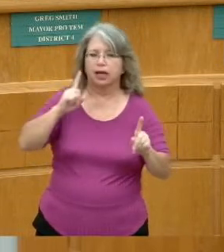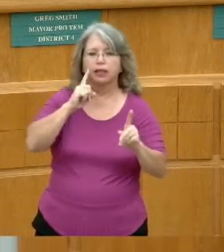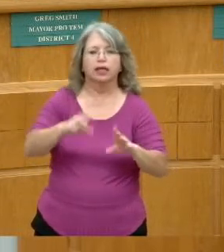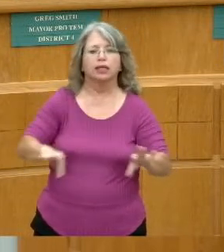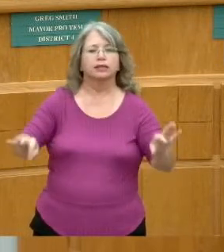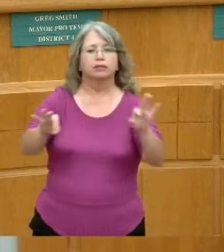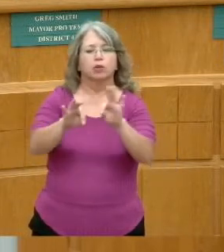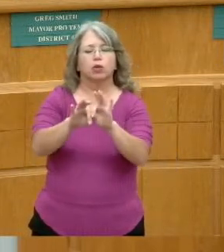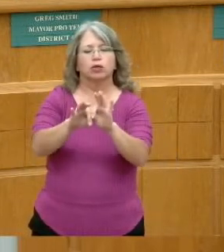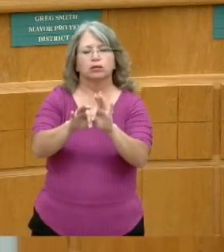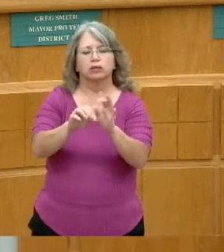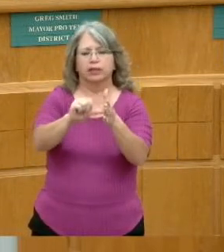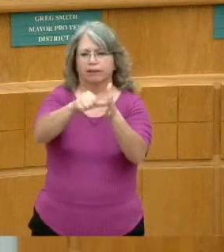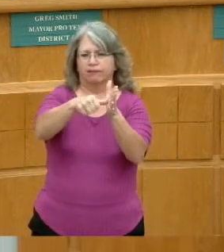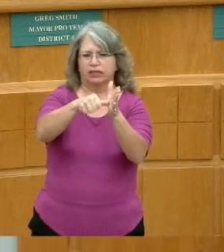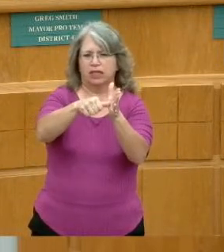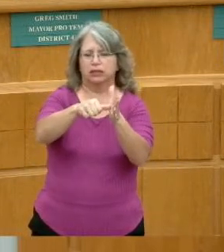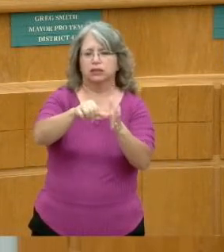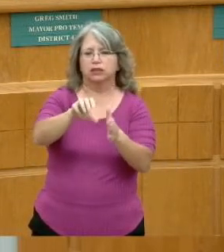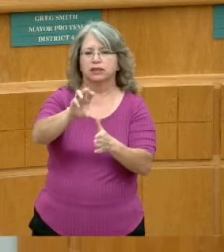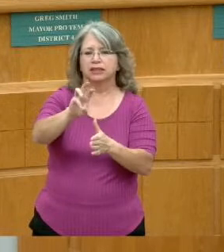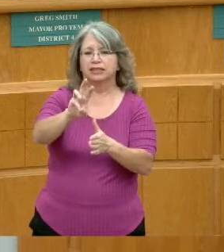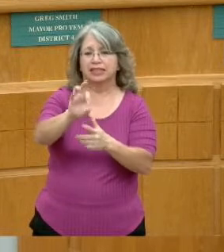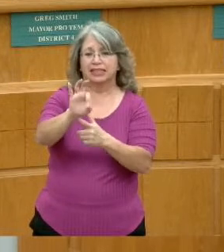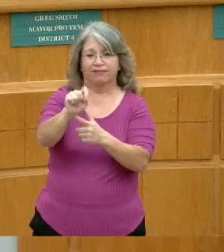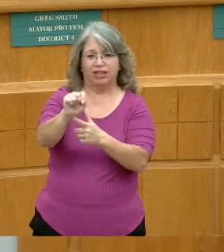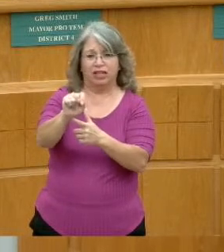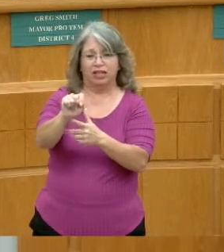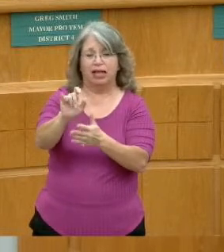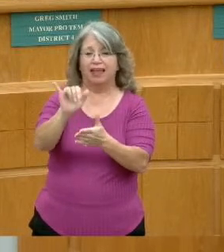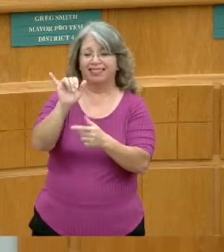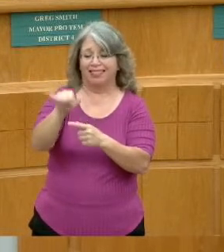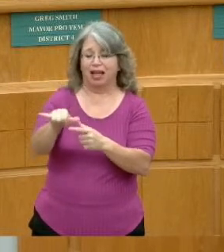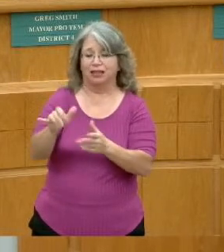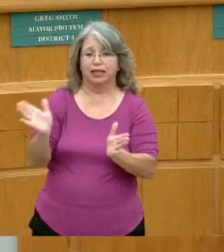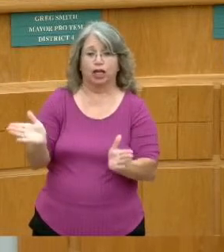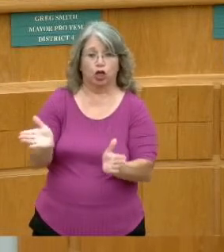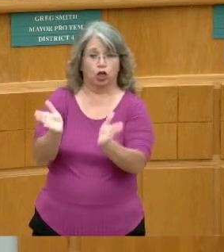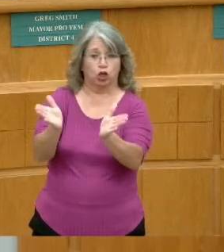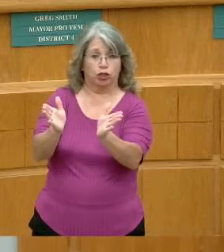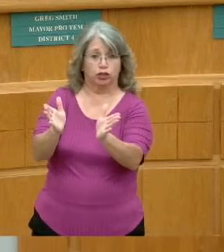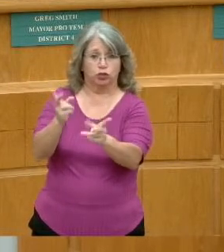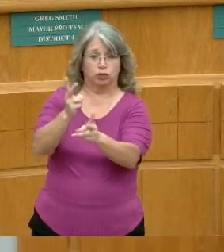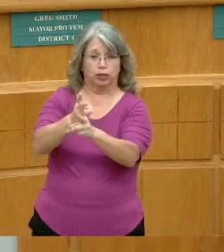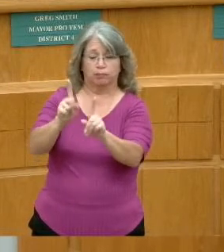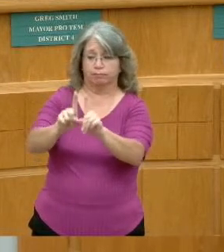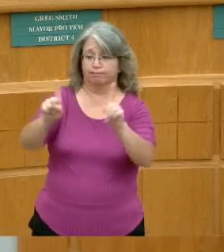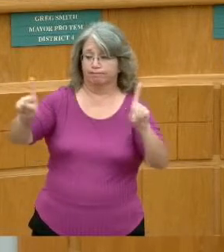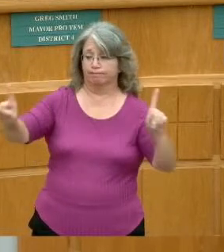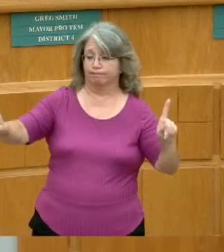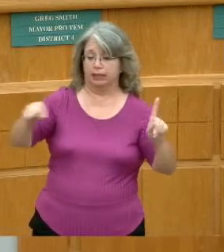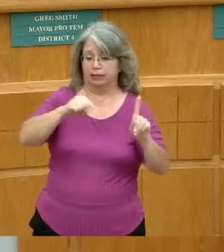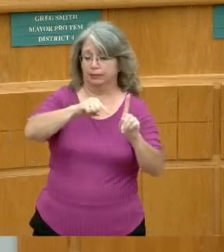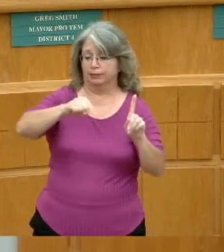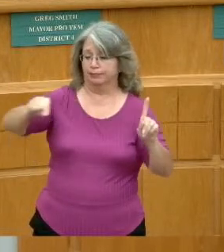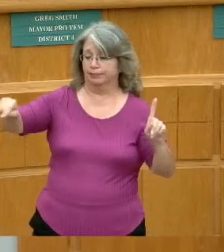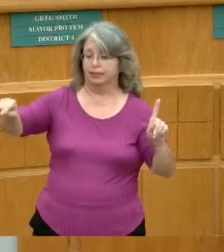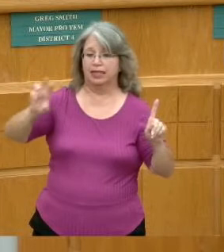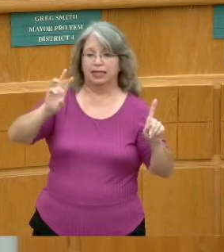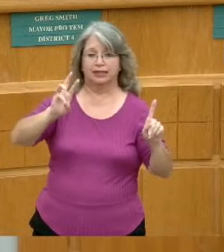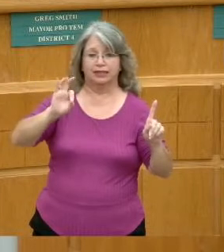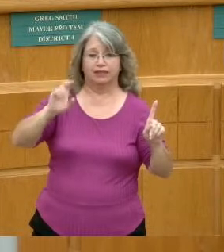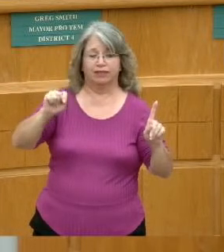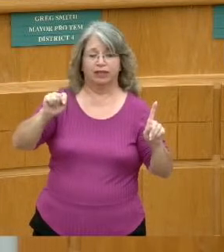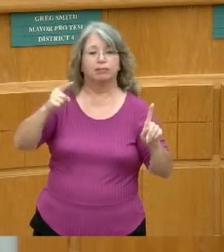6 feet is the distance you're encouraged to stay away, but think of it like this. Most